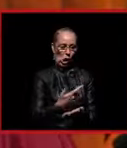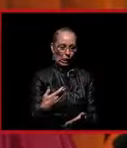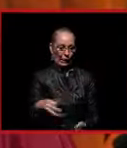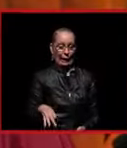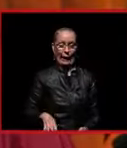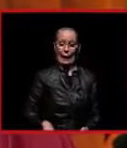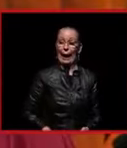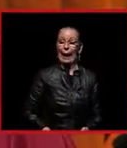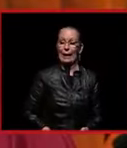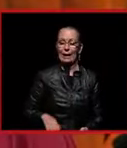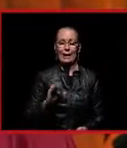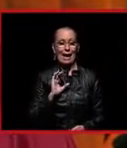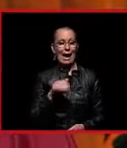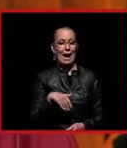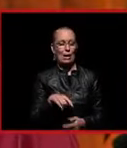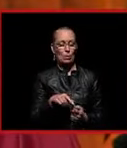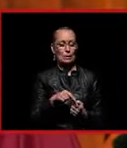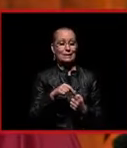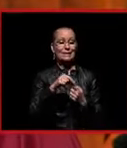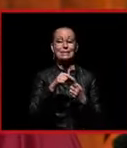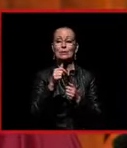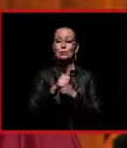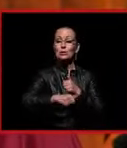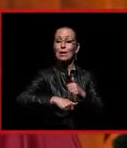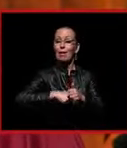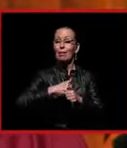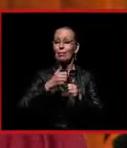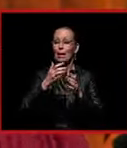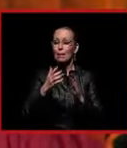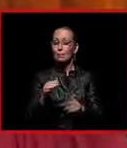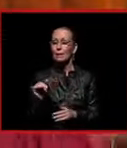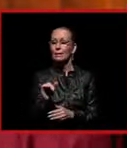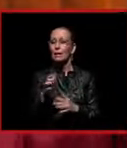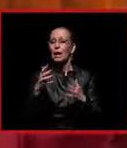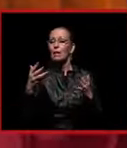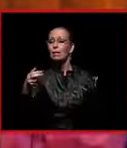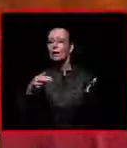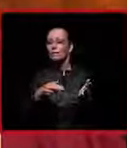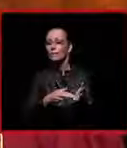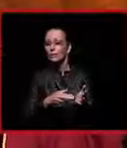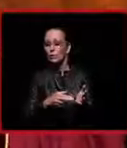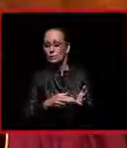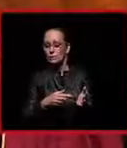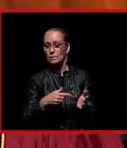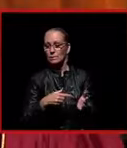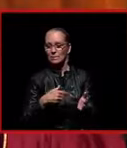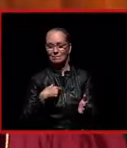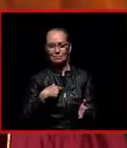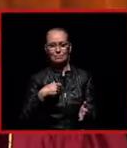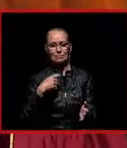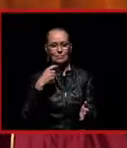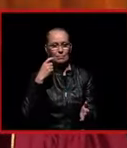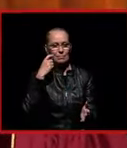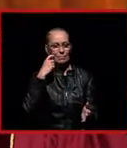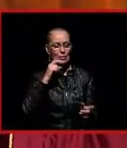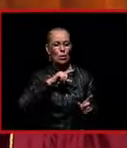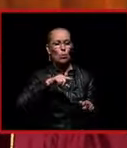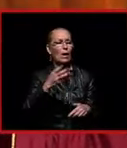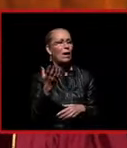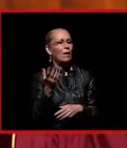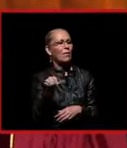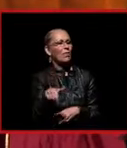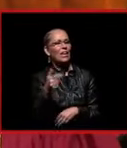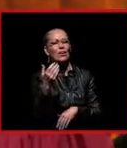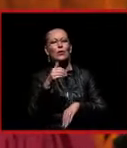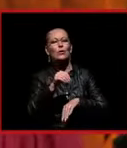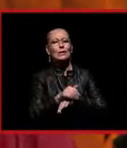our distinguished alumni, like a lot of the nurses who I was at the pinning ceremony with the other